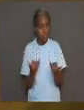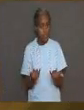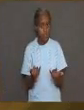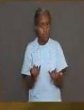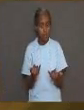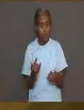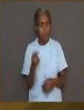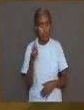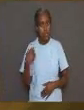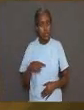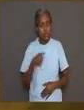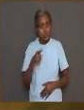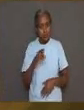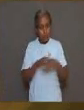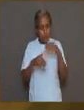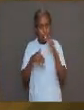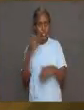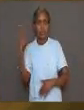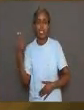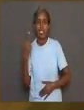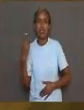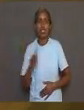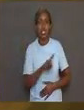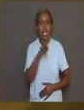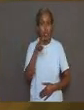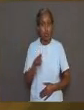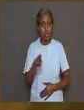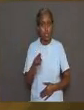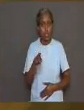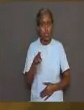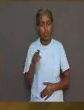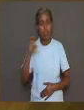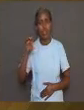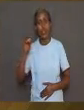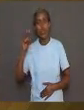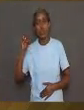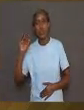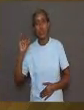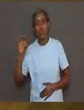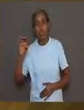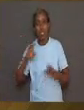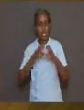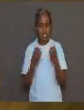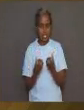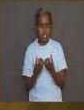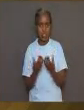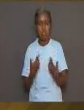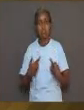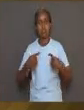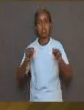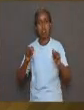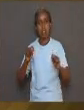you should be comfortable using equations for conic sections. So let us try